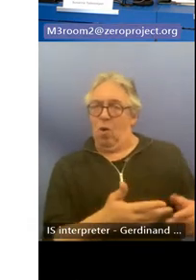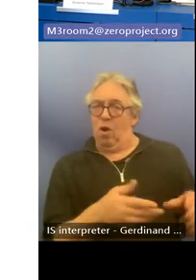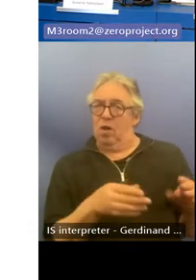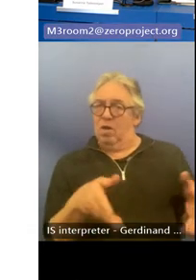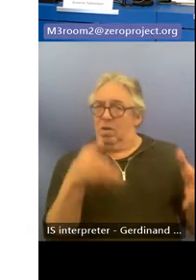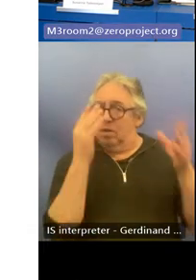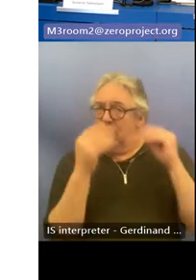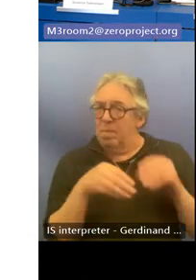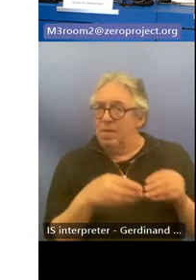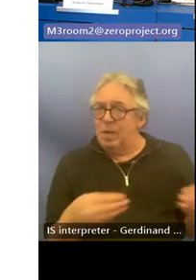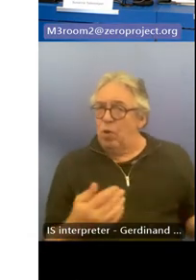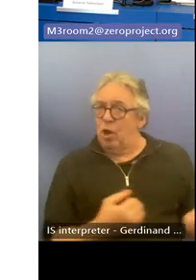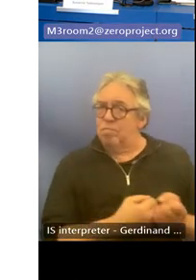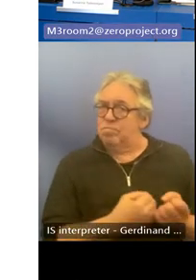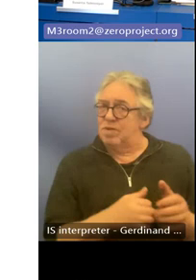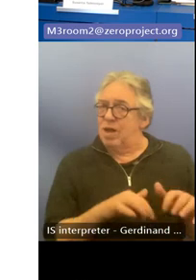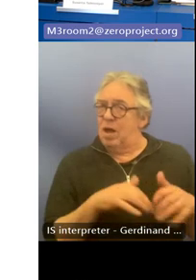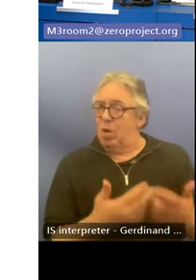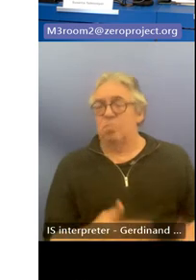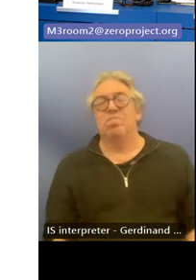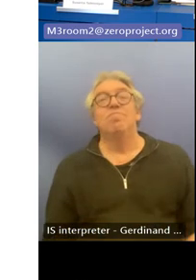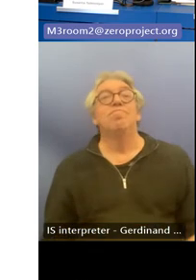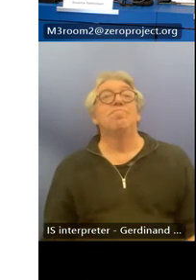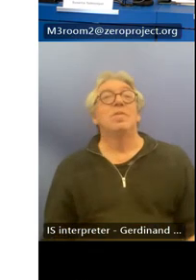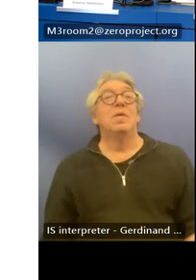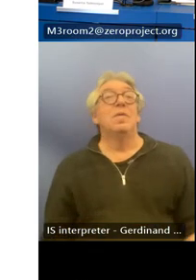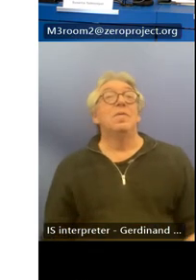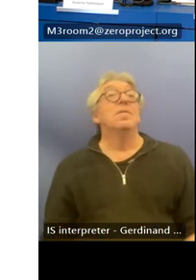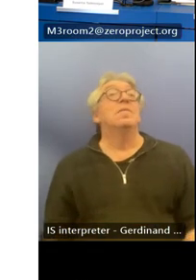Next slide, please. So next slide,